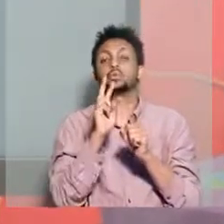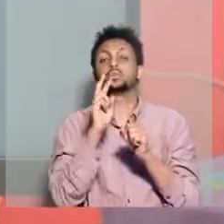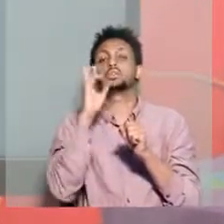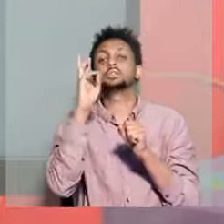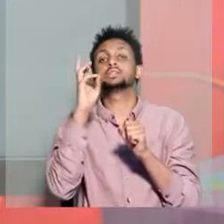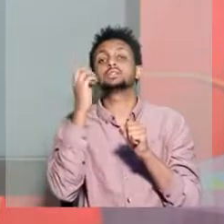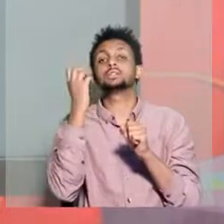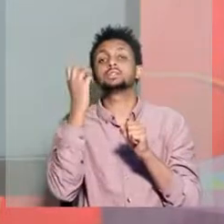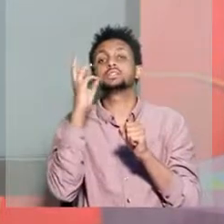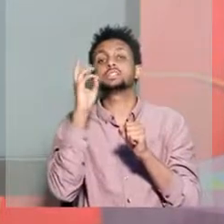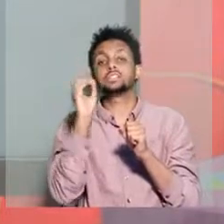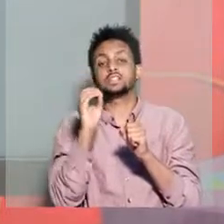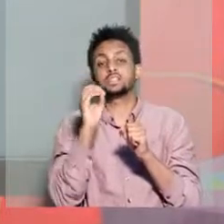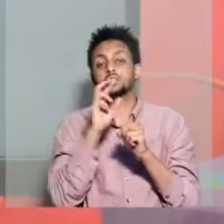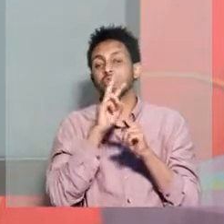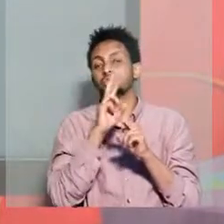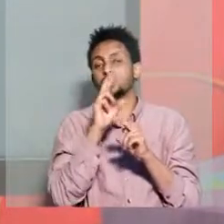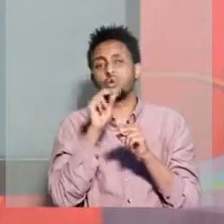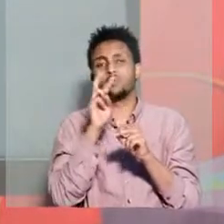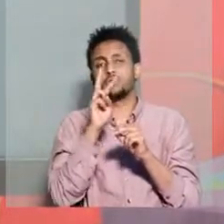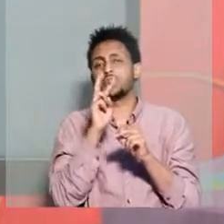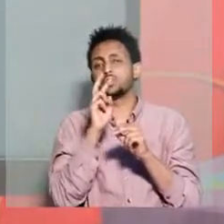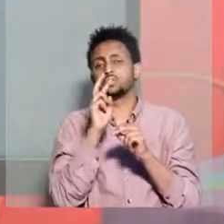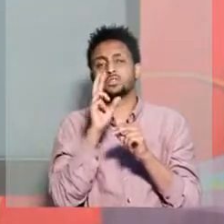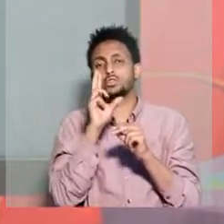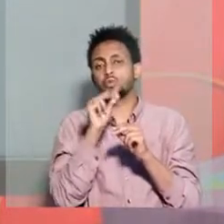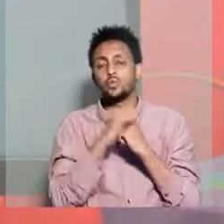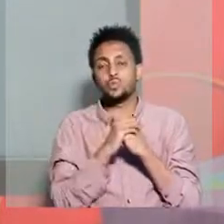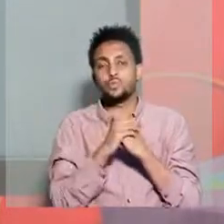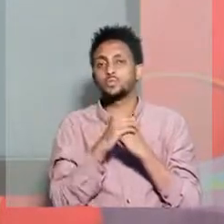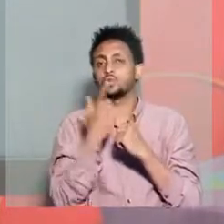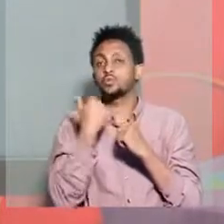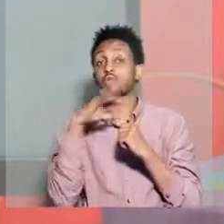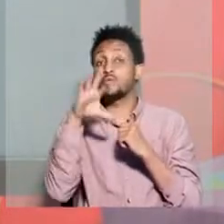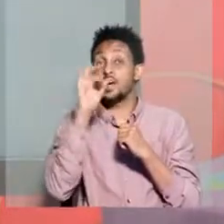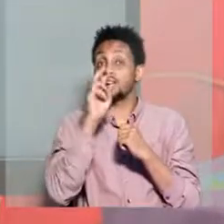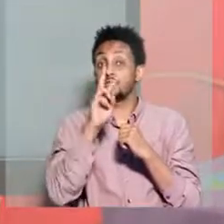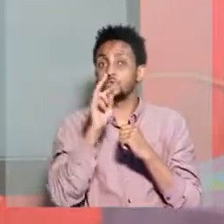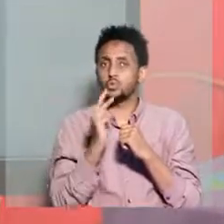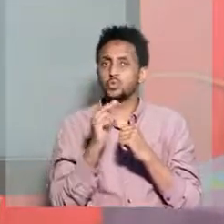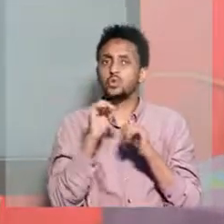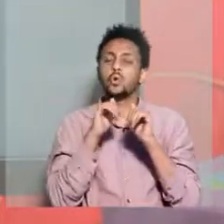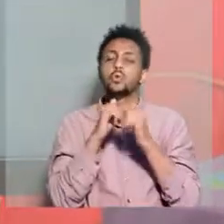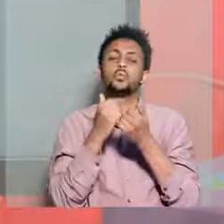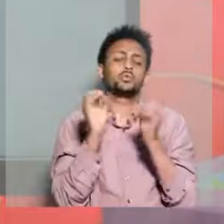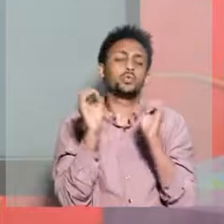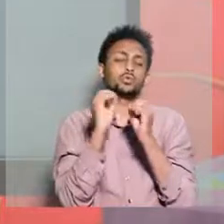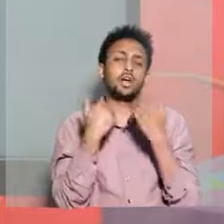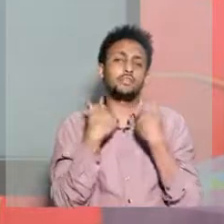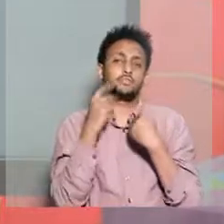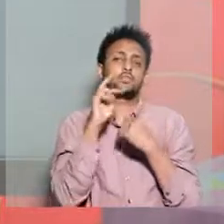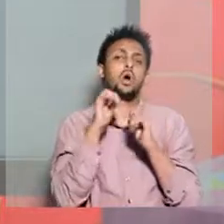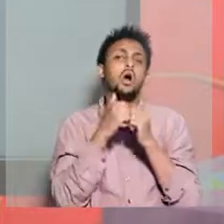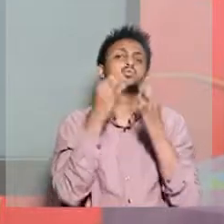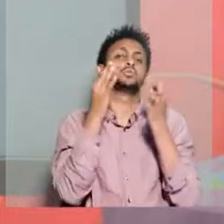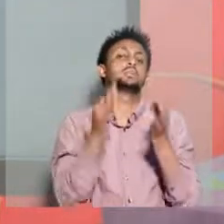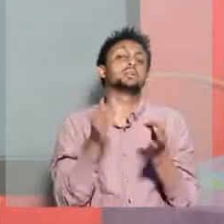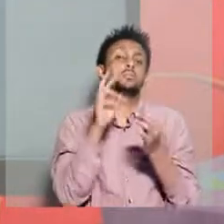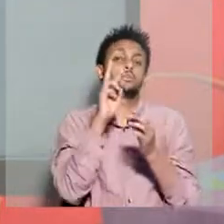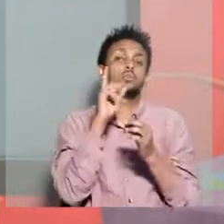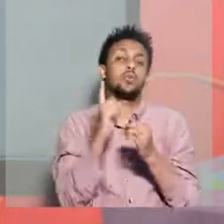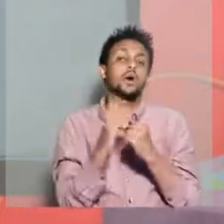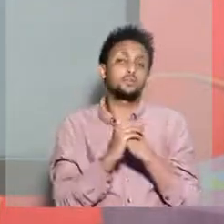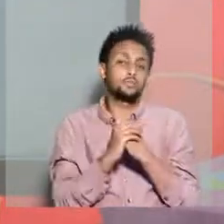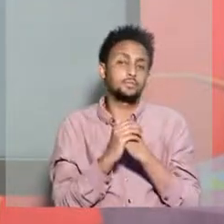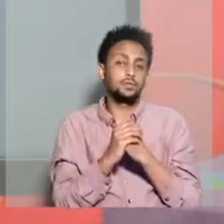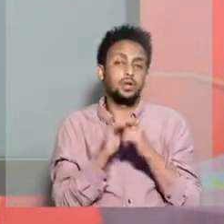60. But we don't have velocity V1. To find velocity V2, we don't have velocity V1. So how do we determine velocity